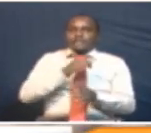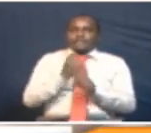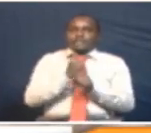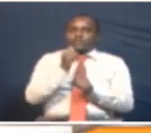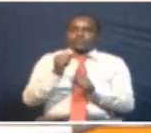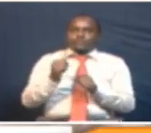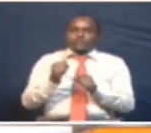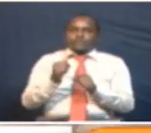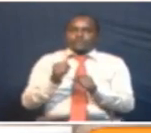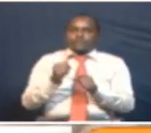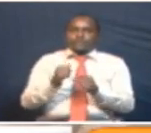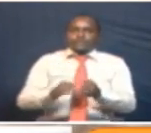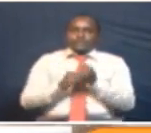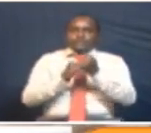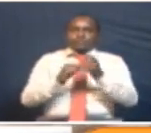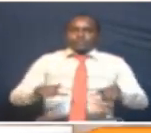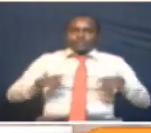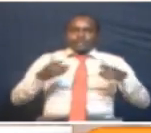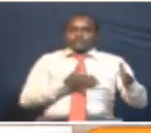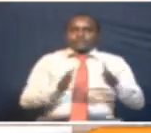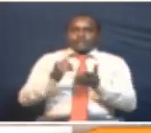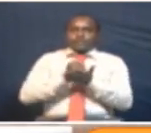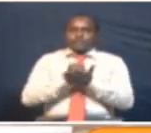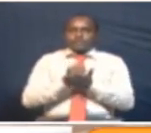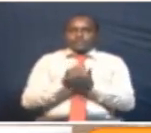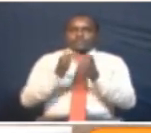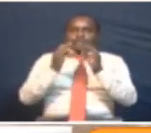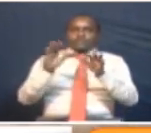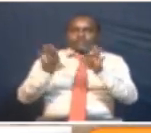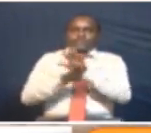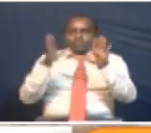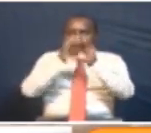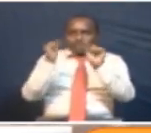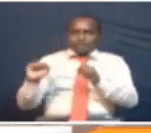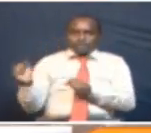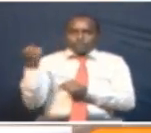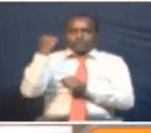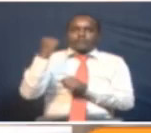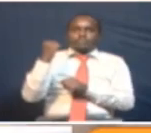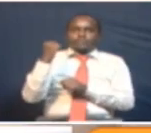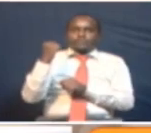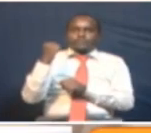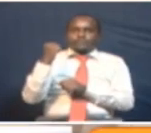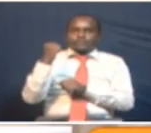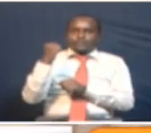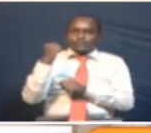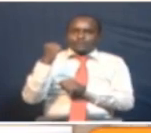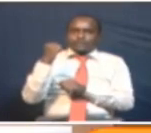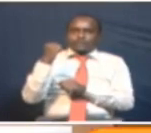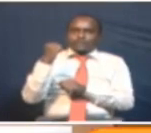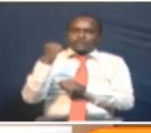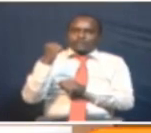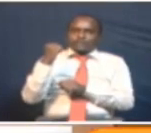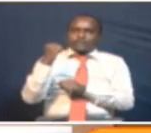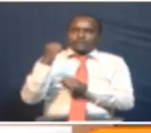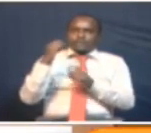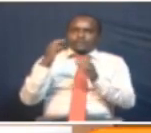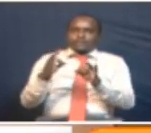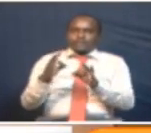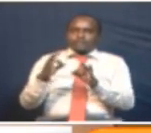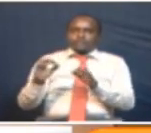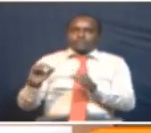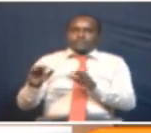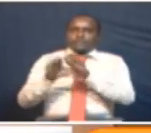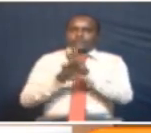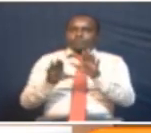support the lifestyle audit. If, for example, the deputy president woke up today and said he did not, let me finish. Let me finish. If the deputy president said he does